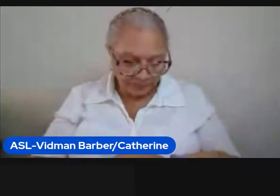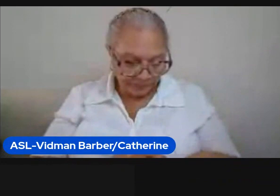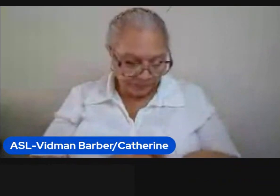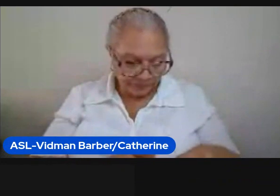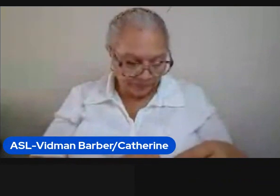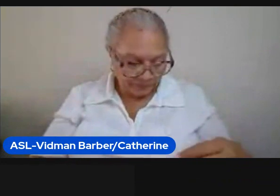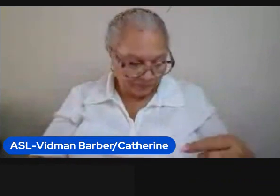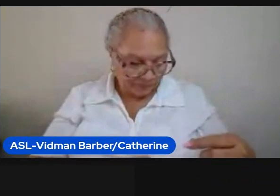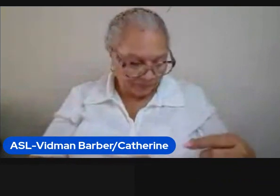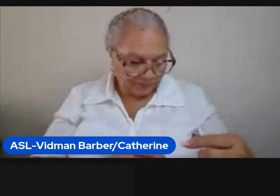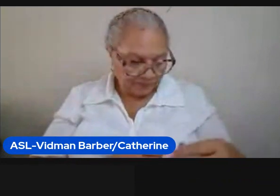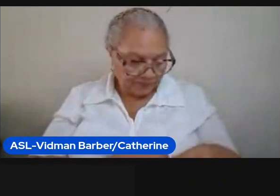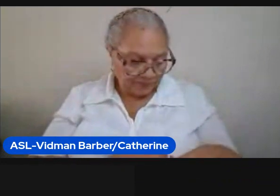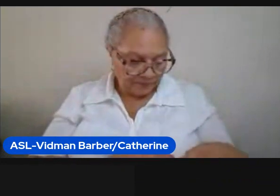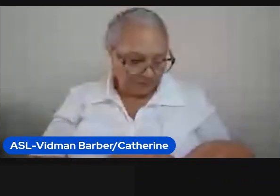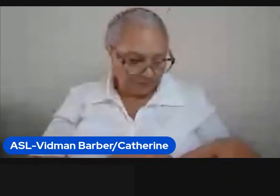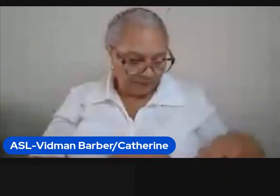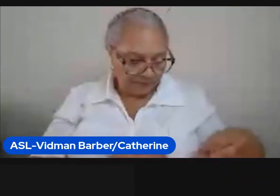Right.